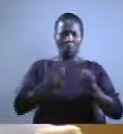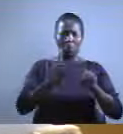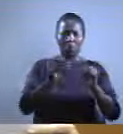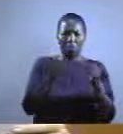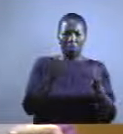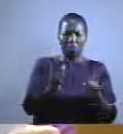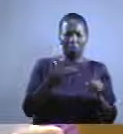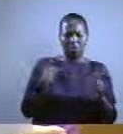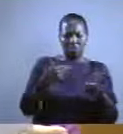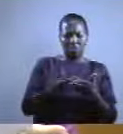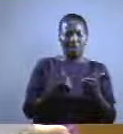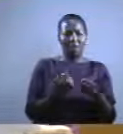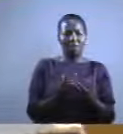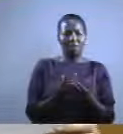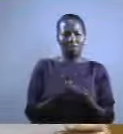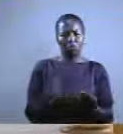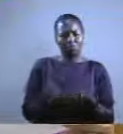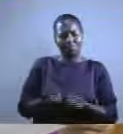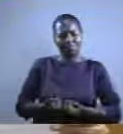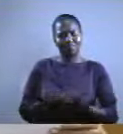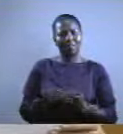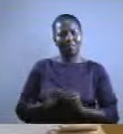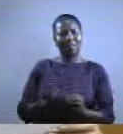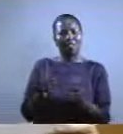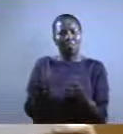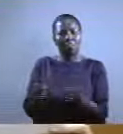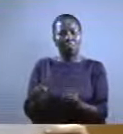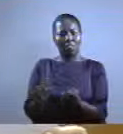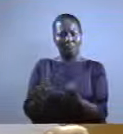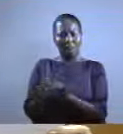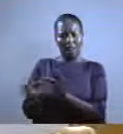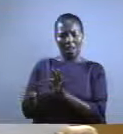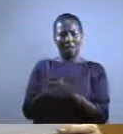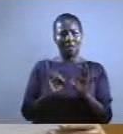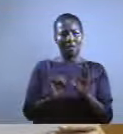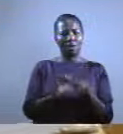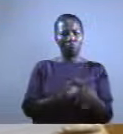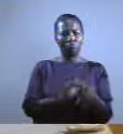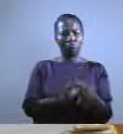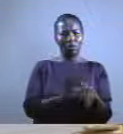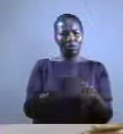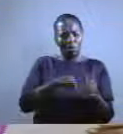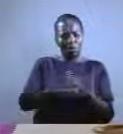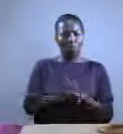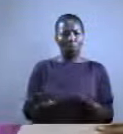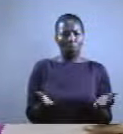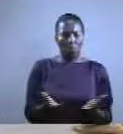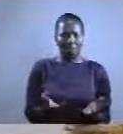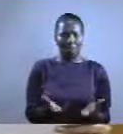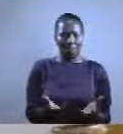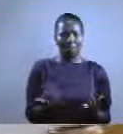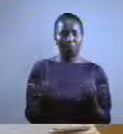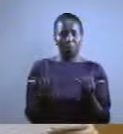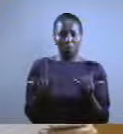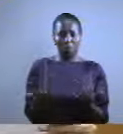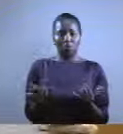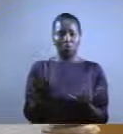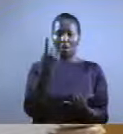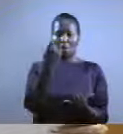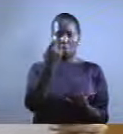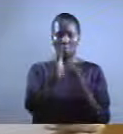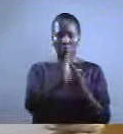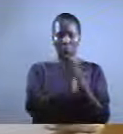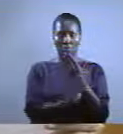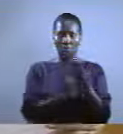education we provide our young people to be determined by the circumstances of their birth. Today, there is one curriculum for